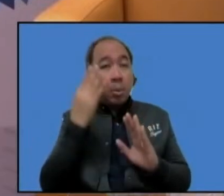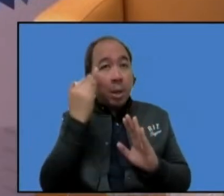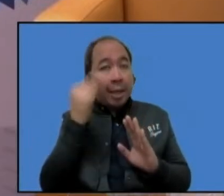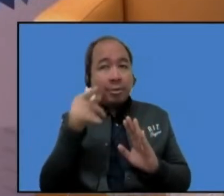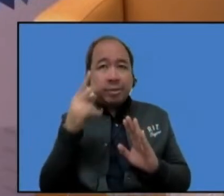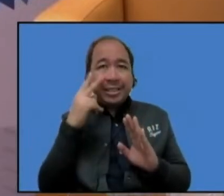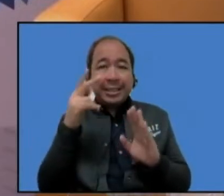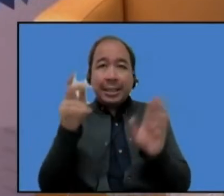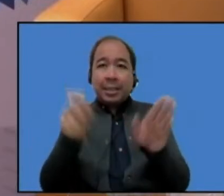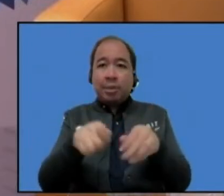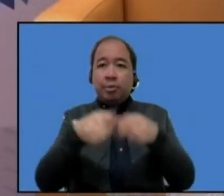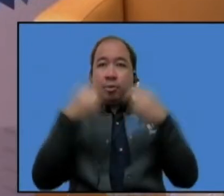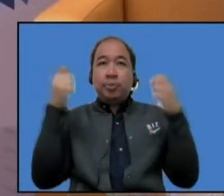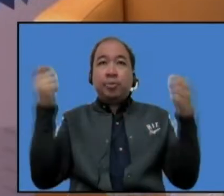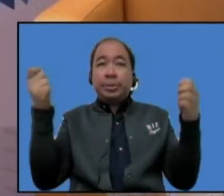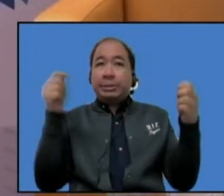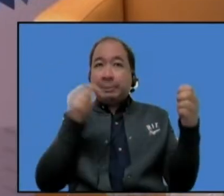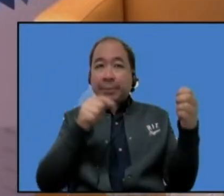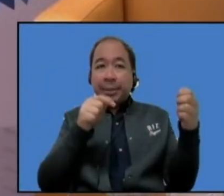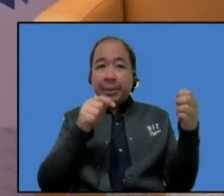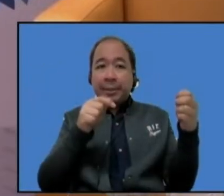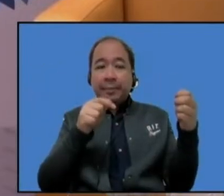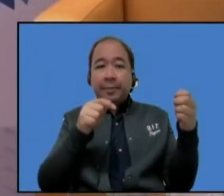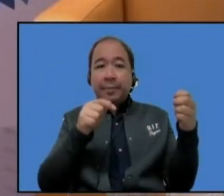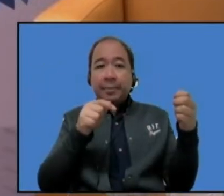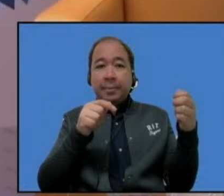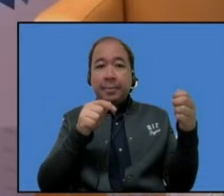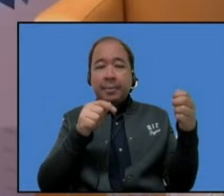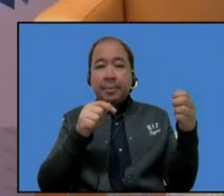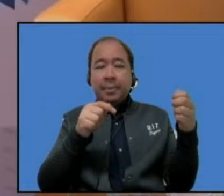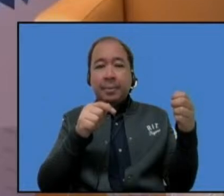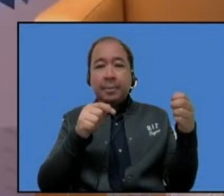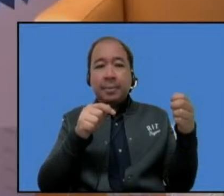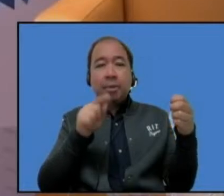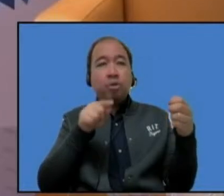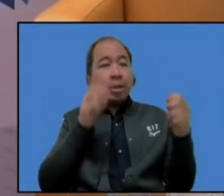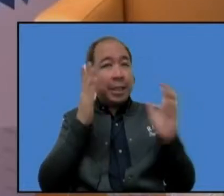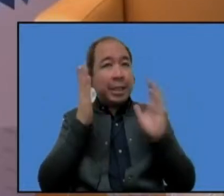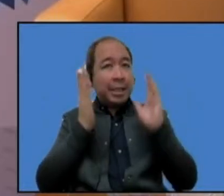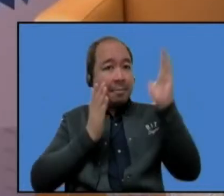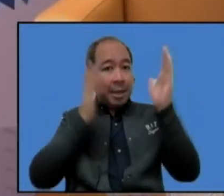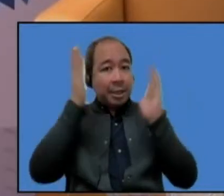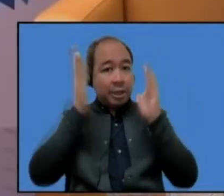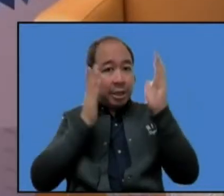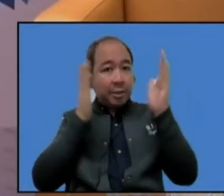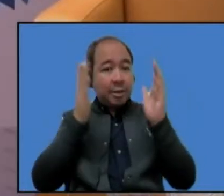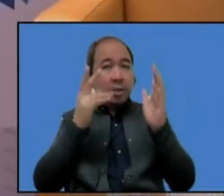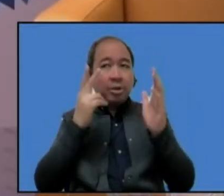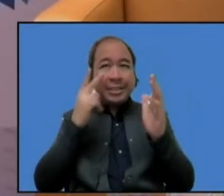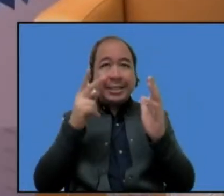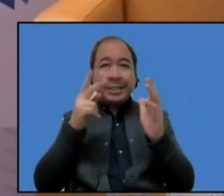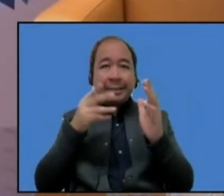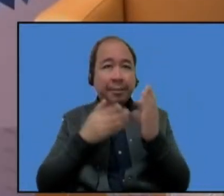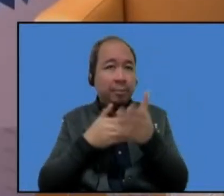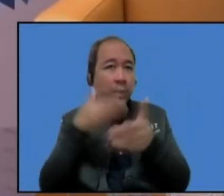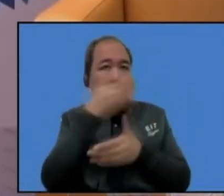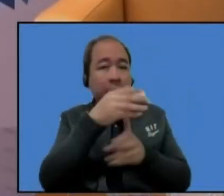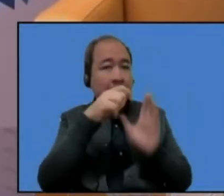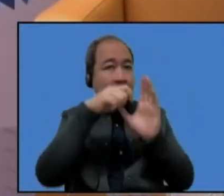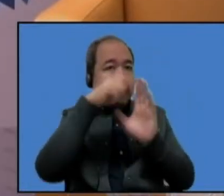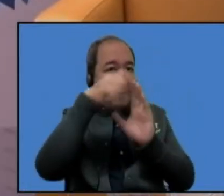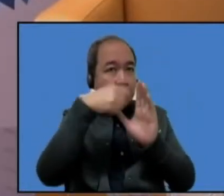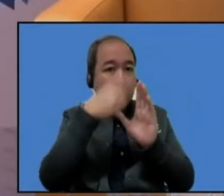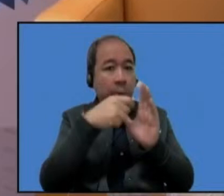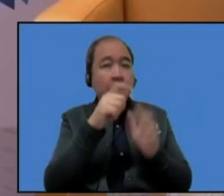newspaper, I'll name them here, Utusan Malaysia, went in, did some videos, posted it on TikTok.